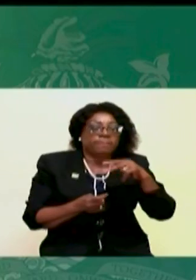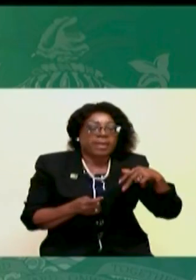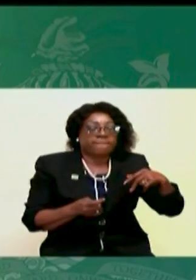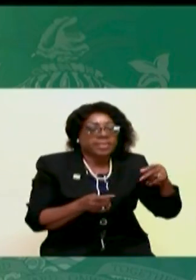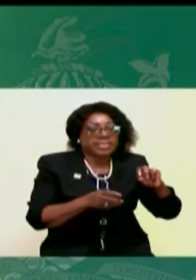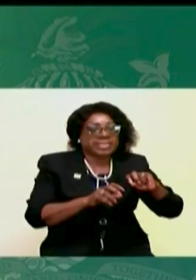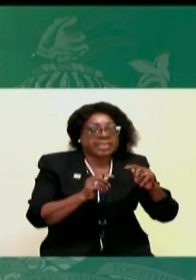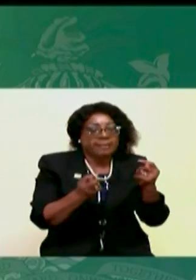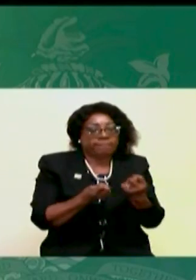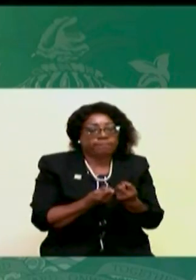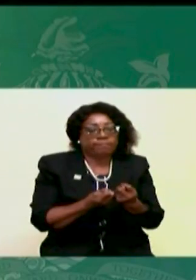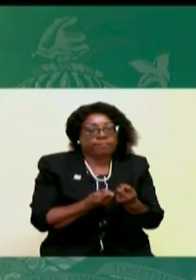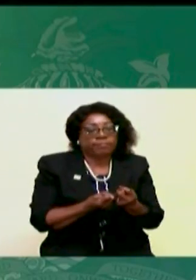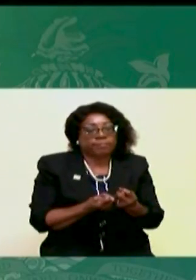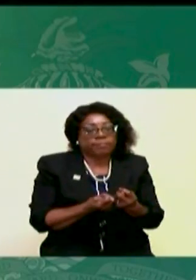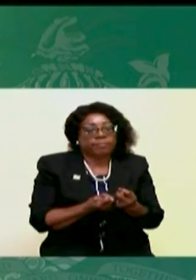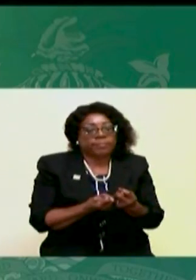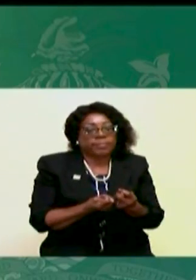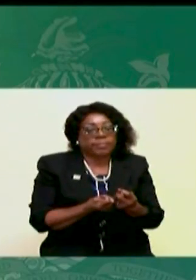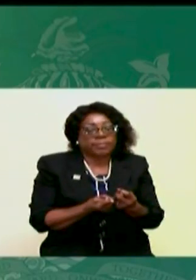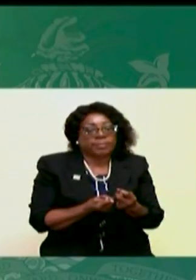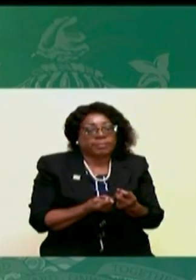special Olympic athletes and 6 coaches.